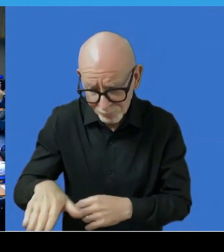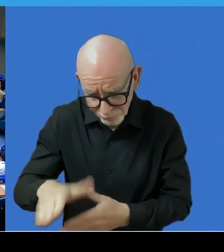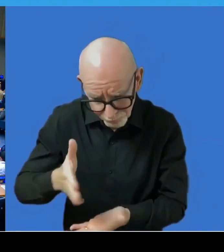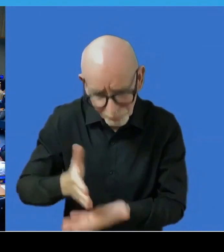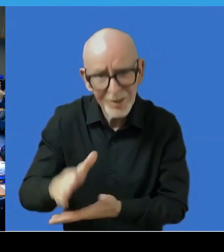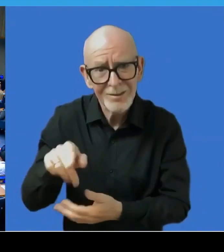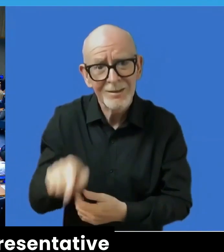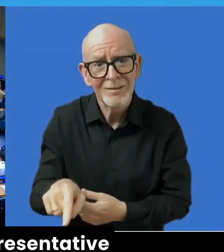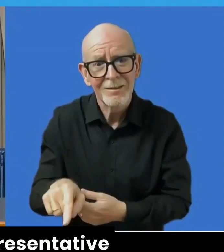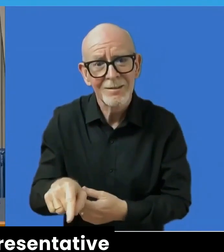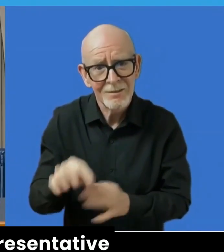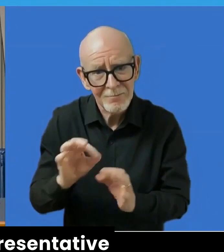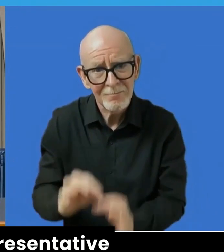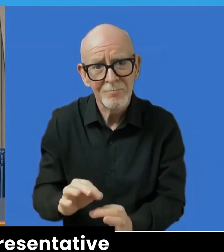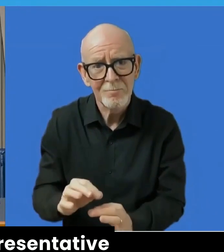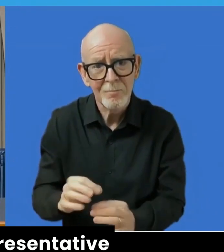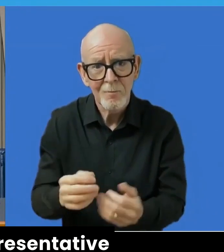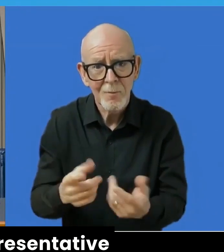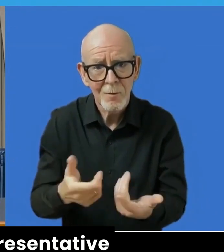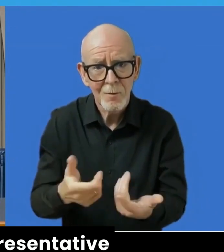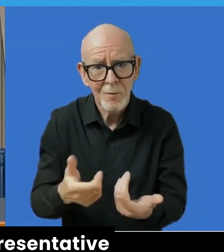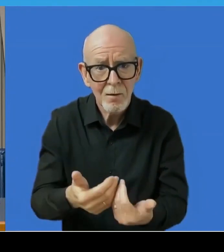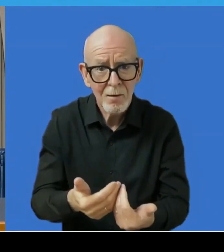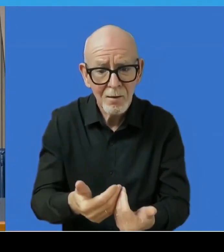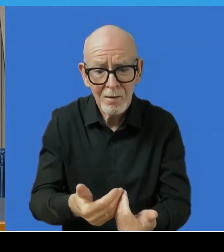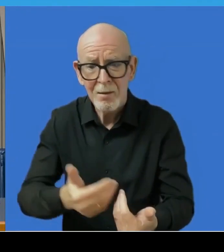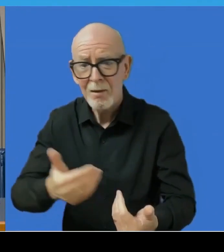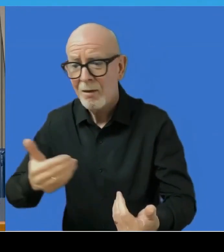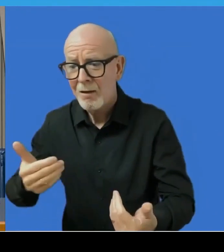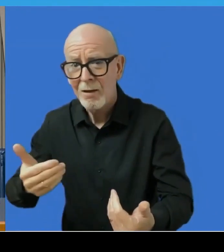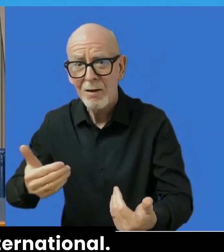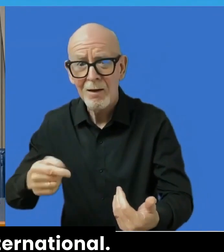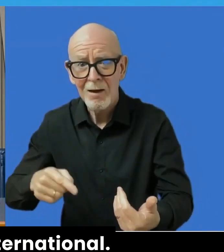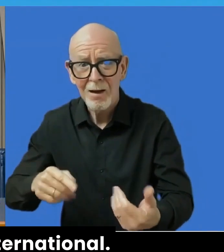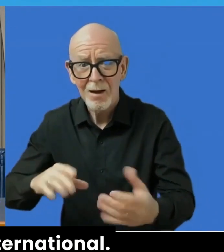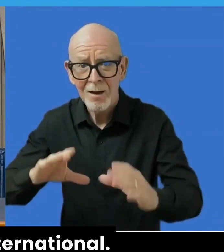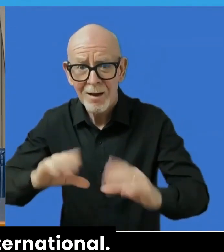I would like to thank the representative of the NGO Keystone Human Service